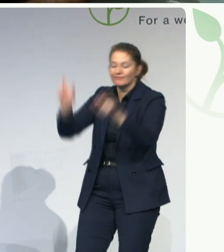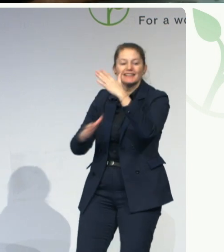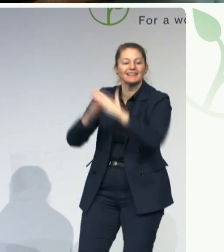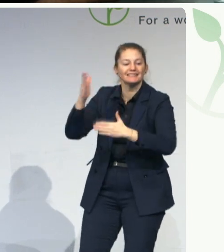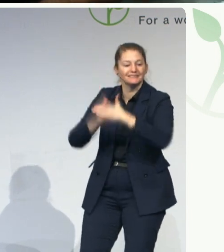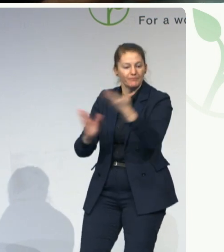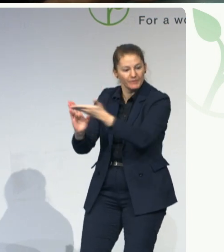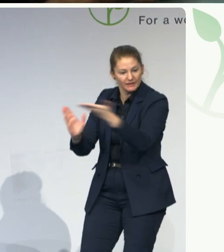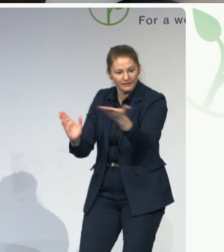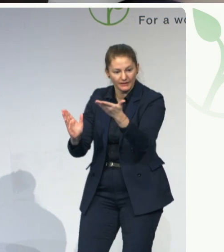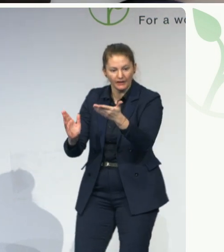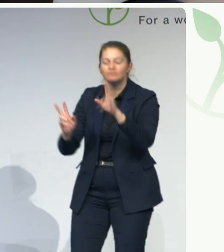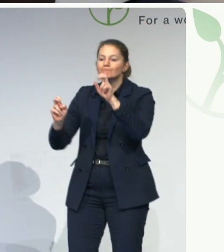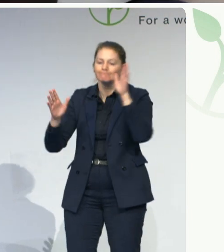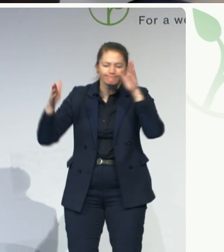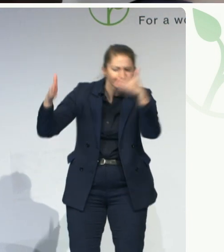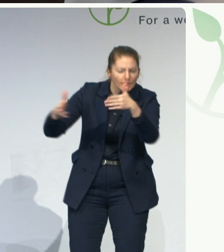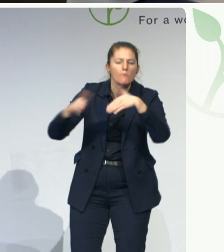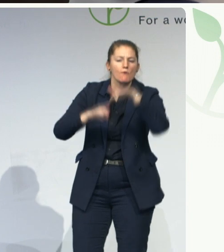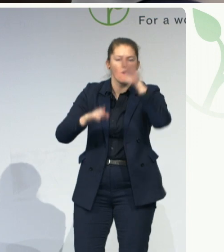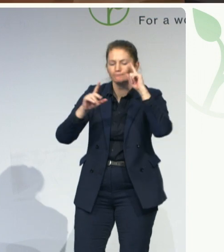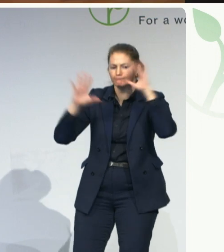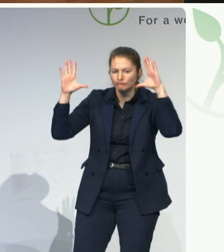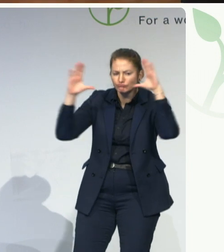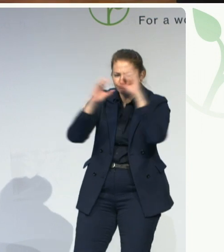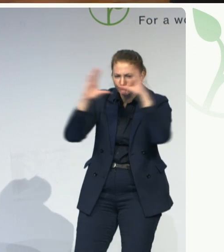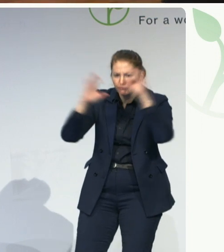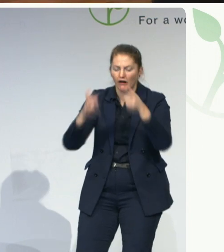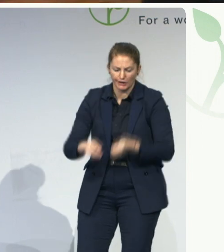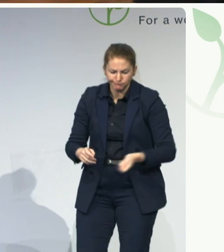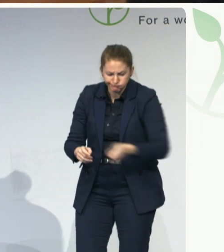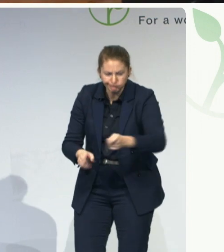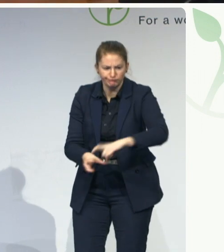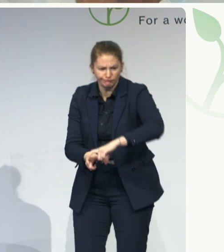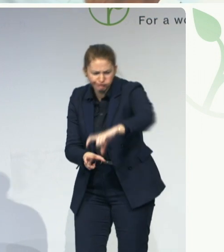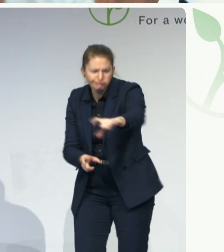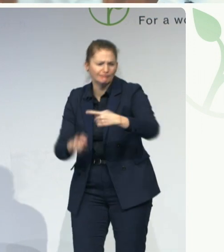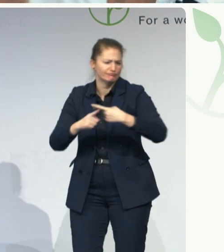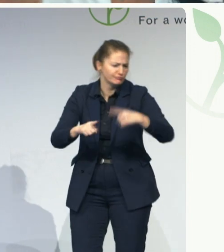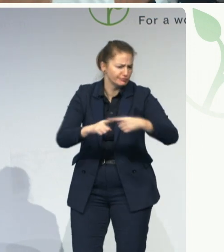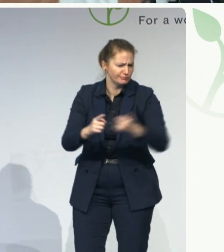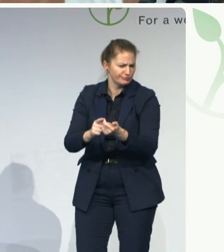pathways and Bluetooth beacons, and textbooks were converted to DAISY format.